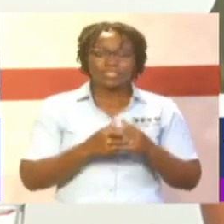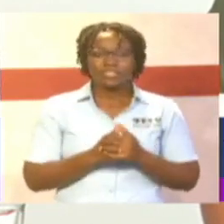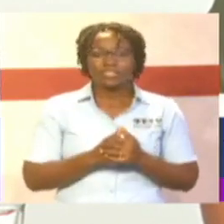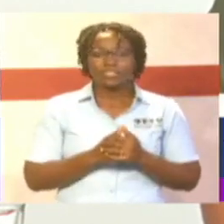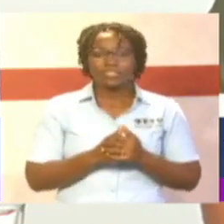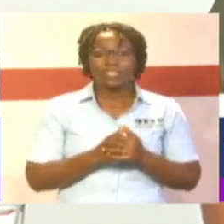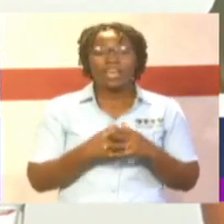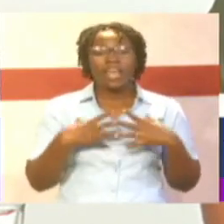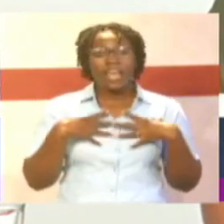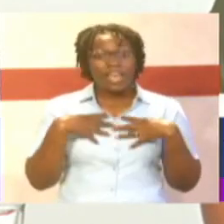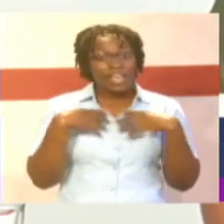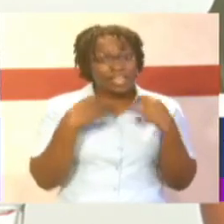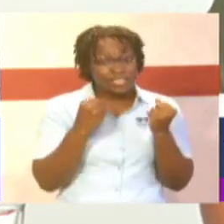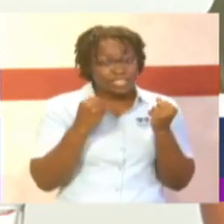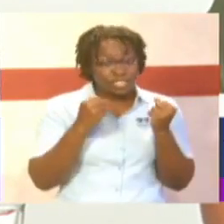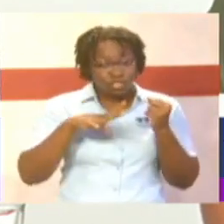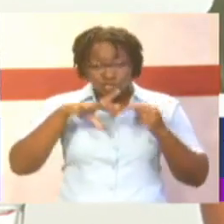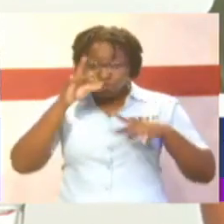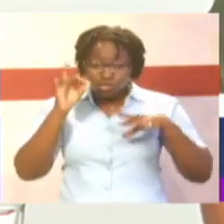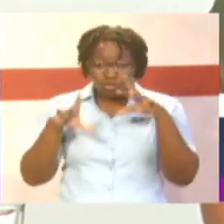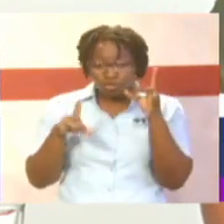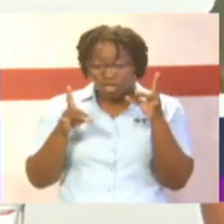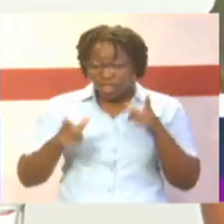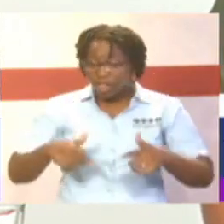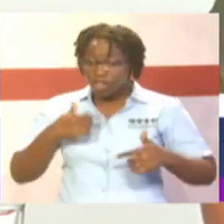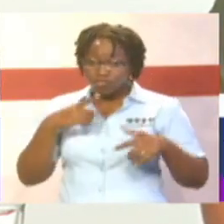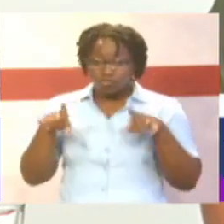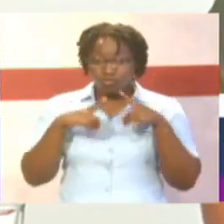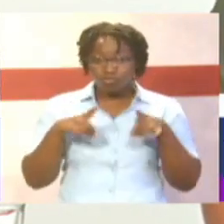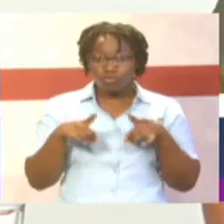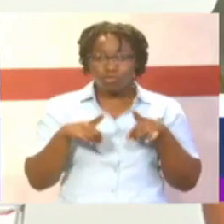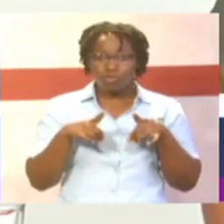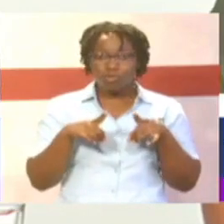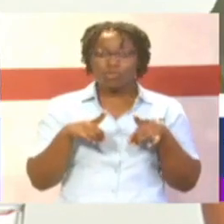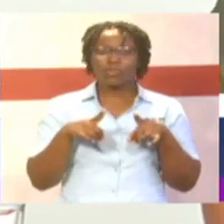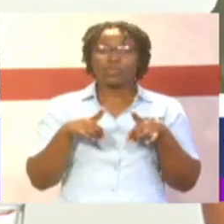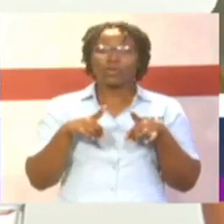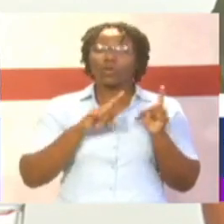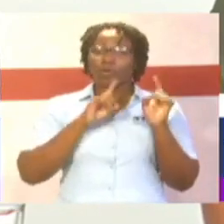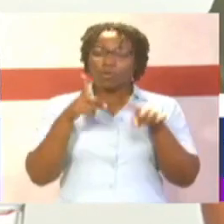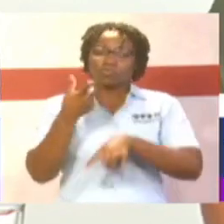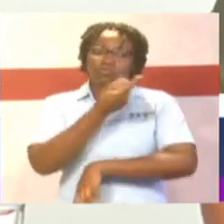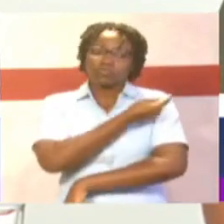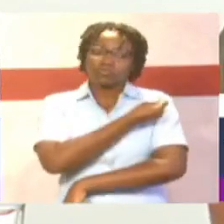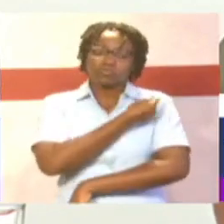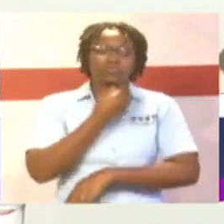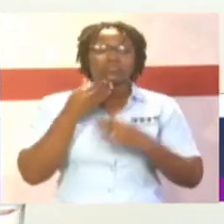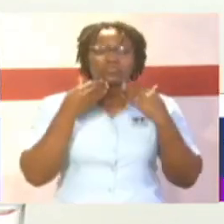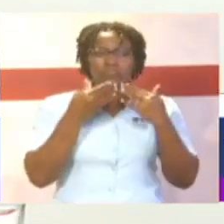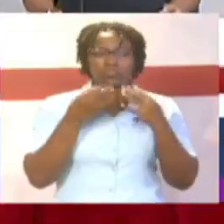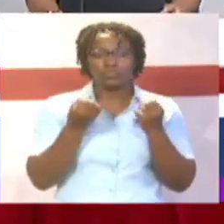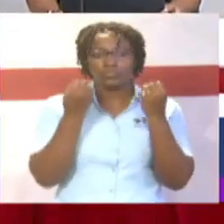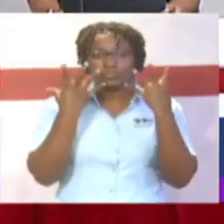Healthy lifestyle choices, get screened, the 3 W's, and get vaccinated. Thank you so much.